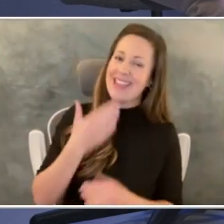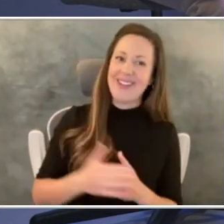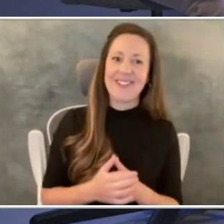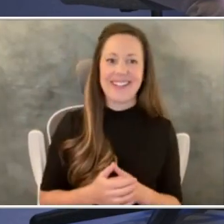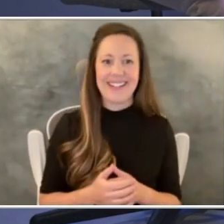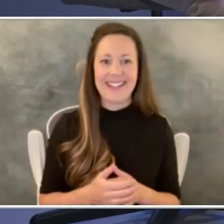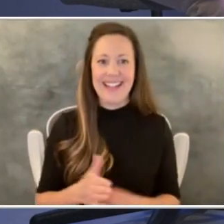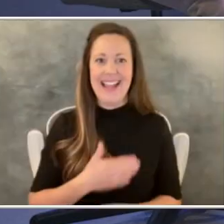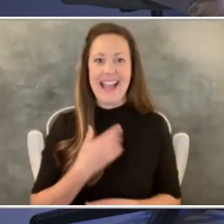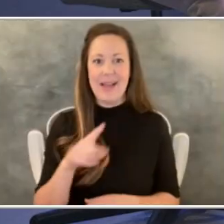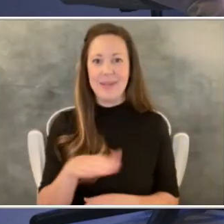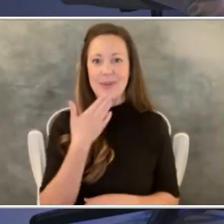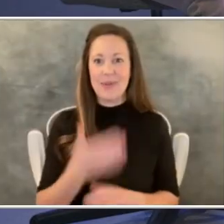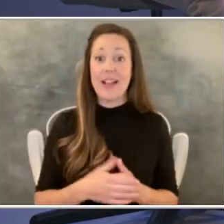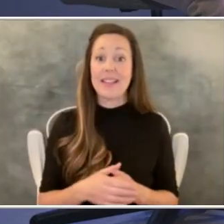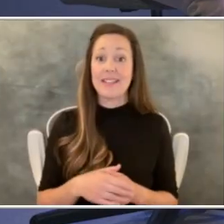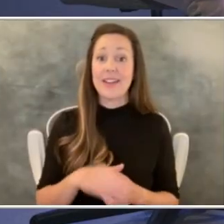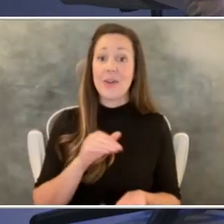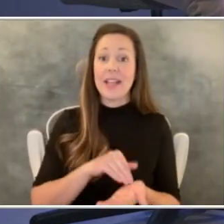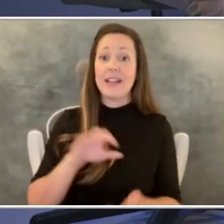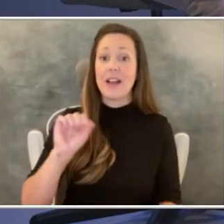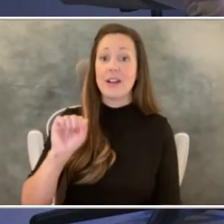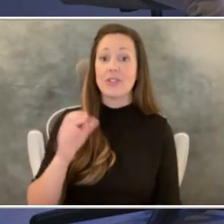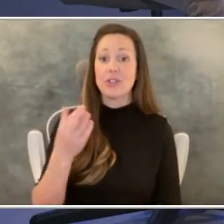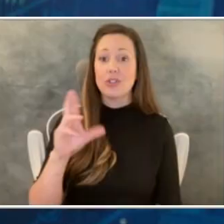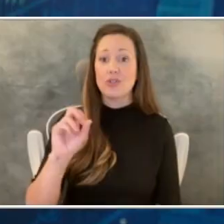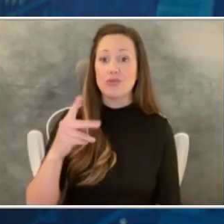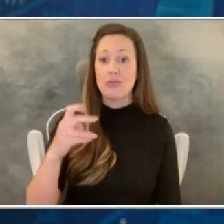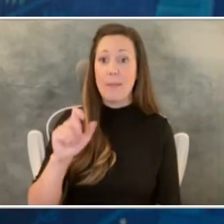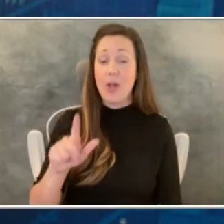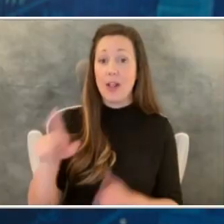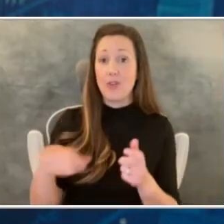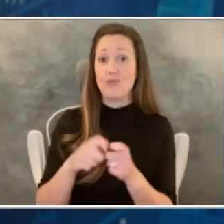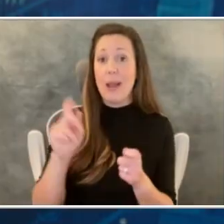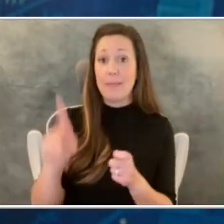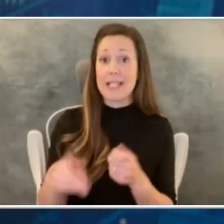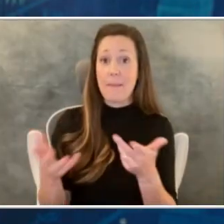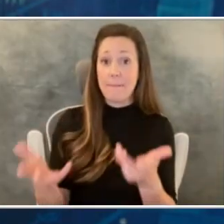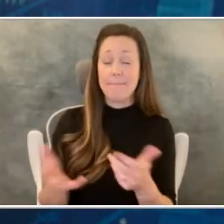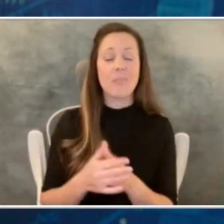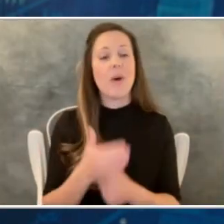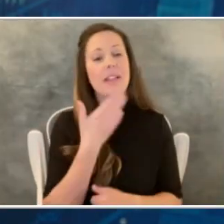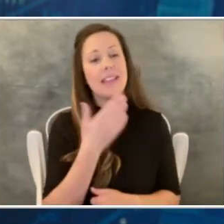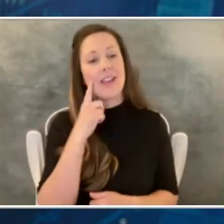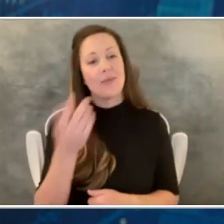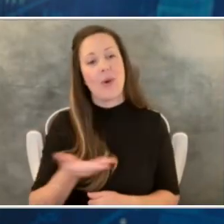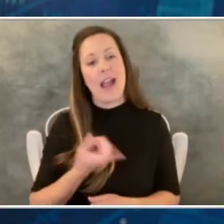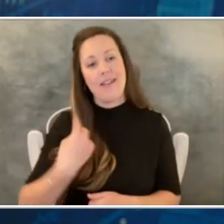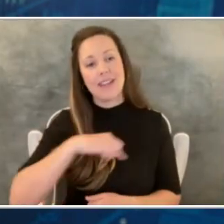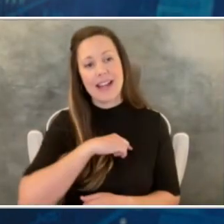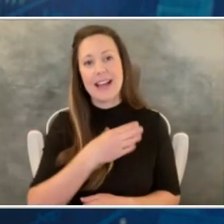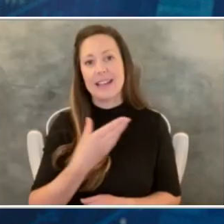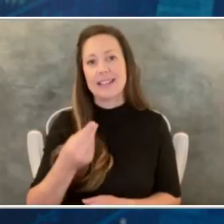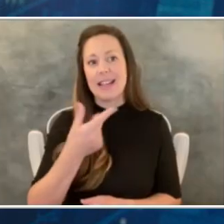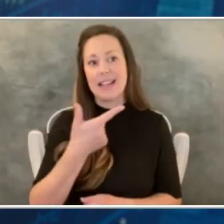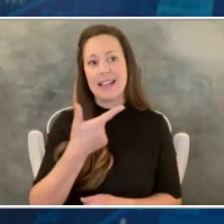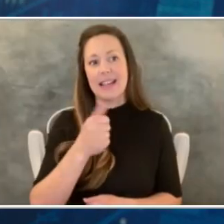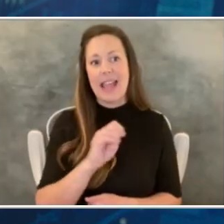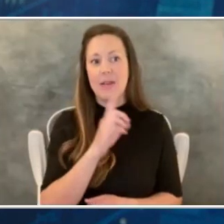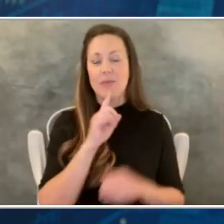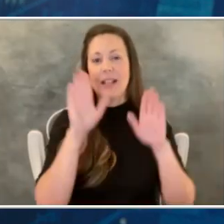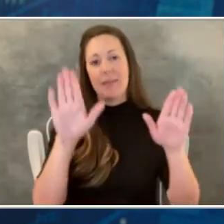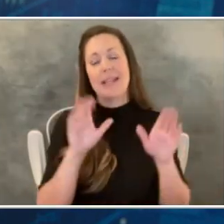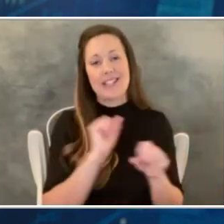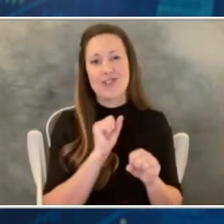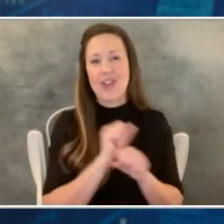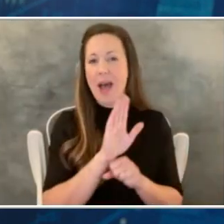up. All right, Dr. Schrupp will wrap us up on this Friday. Well, thank you for having us. Gabe, thanks for joining us. Exceptional job in your rehab. I mean, the way you approached